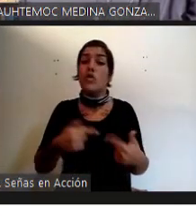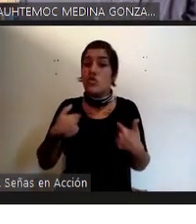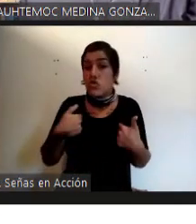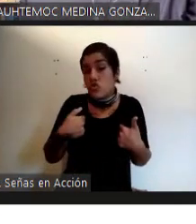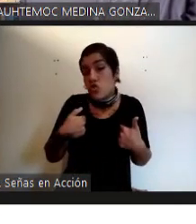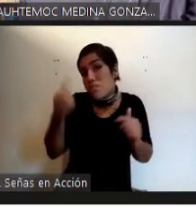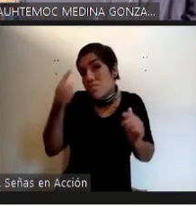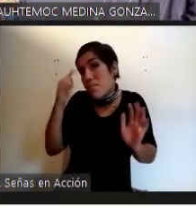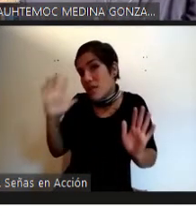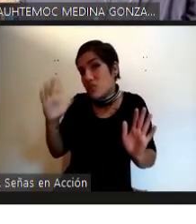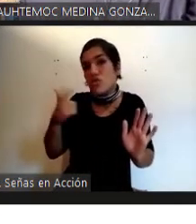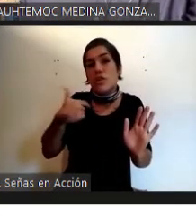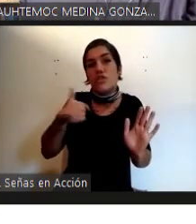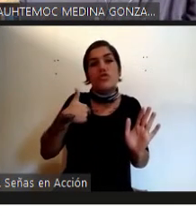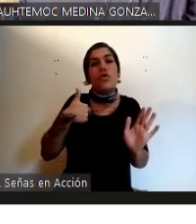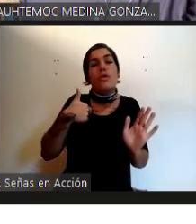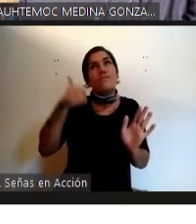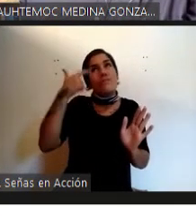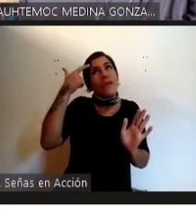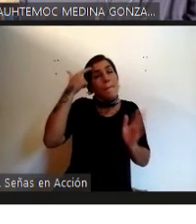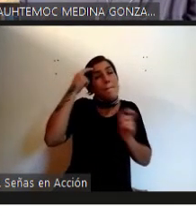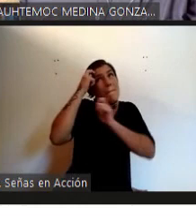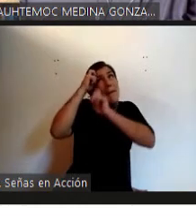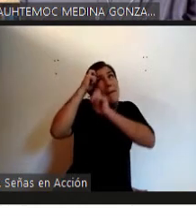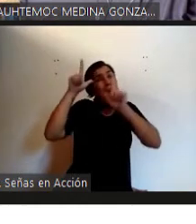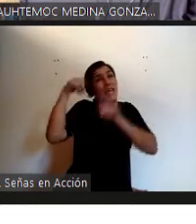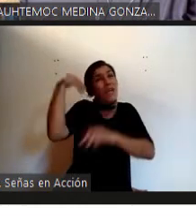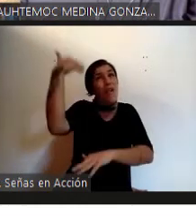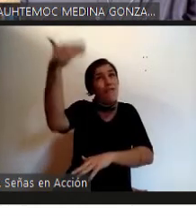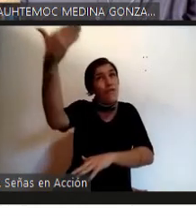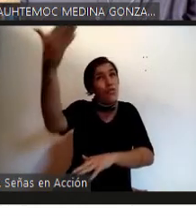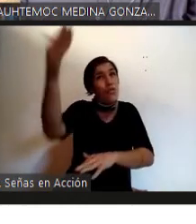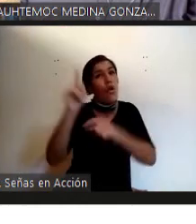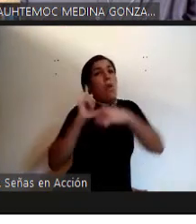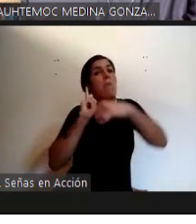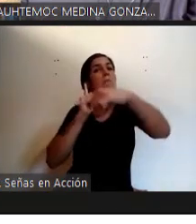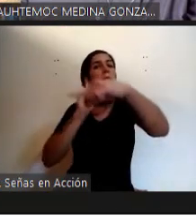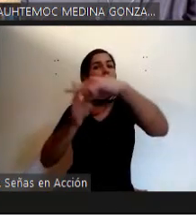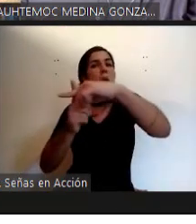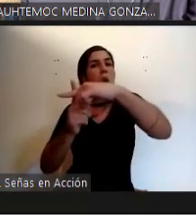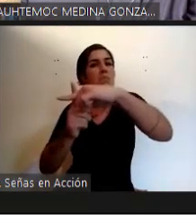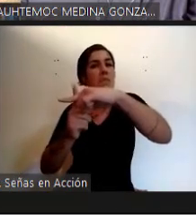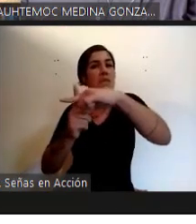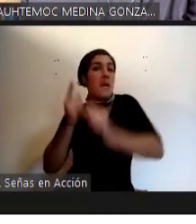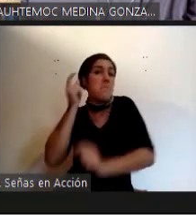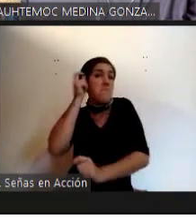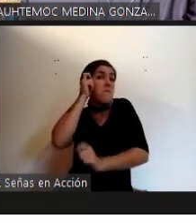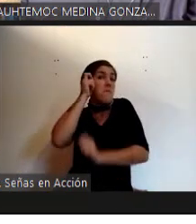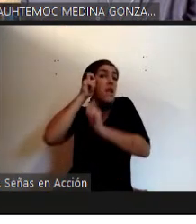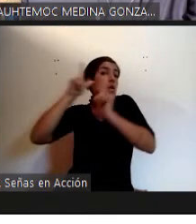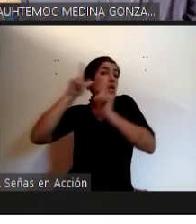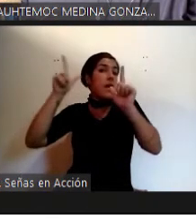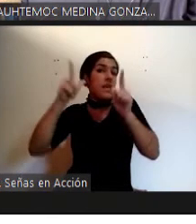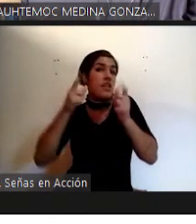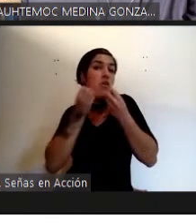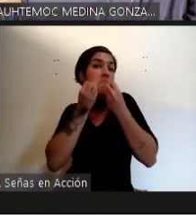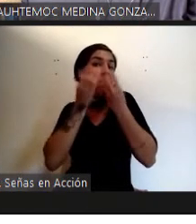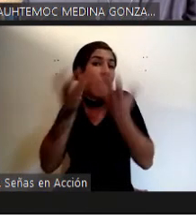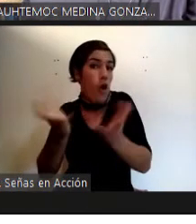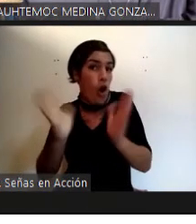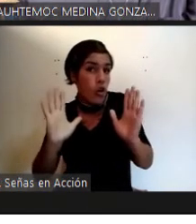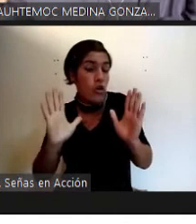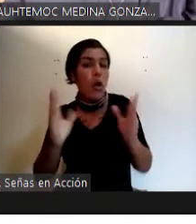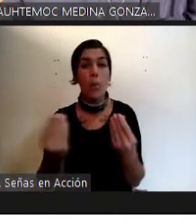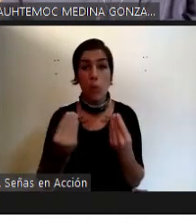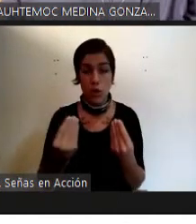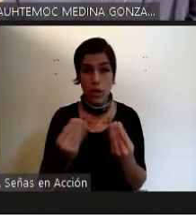look at things a little bit more optimistically. At least so, in Spain, things are like this.